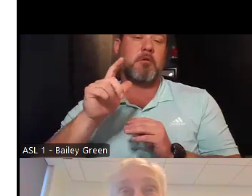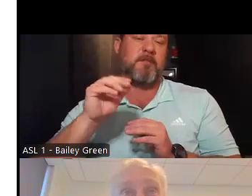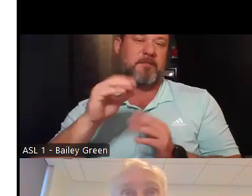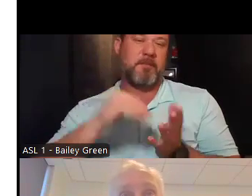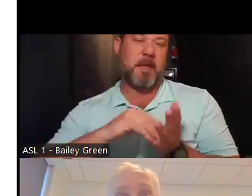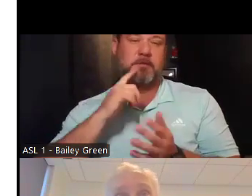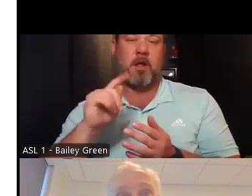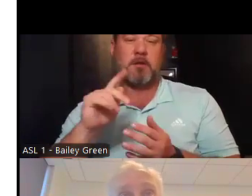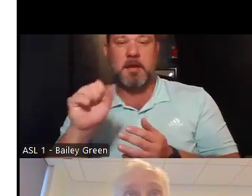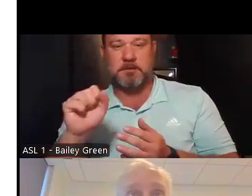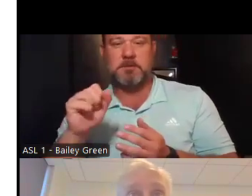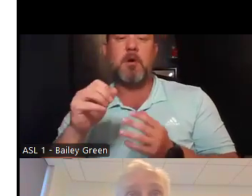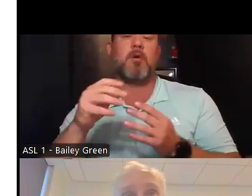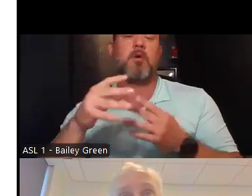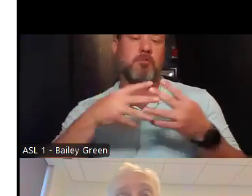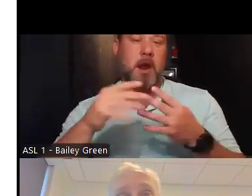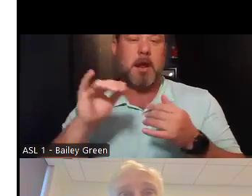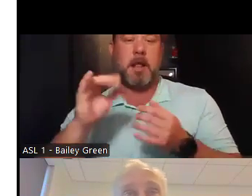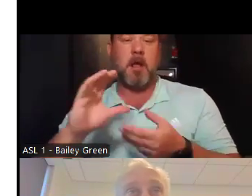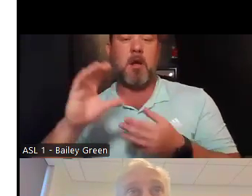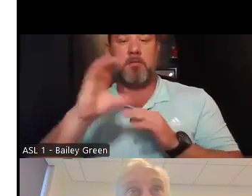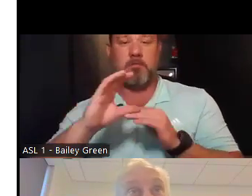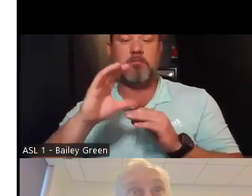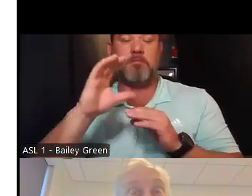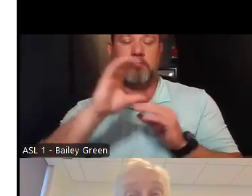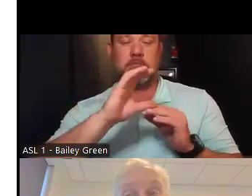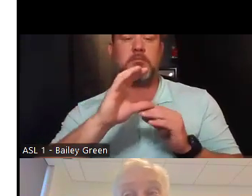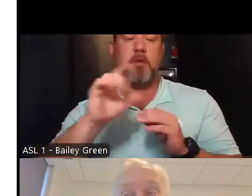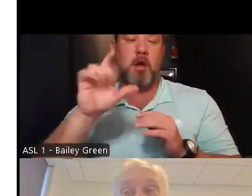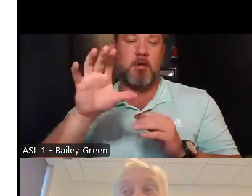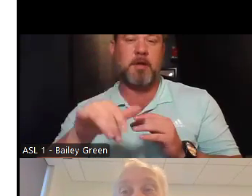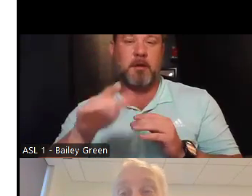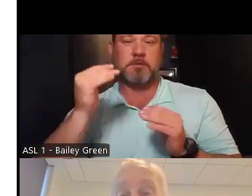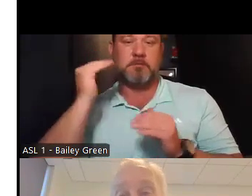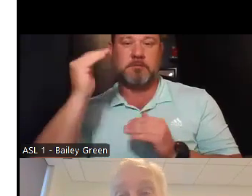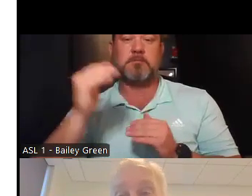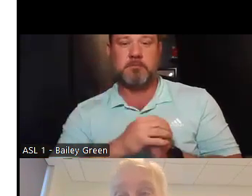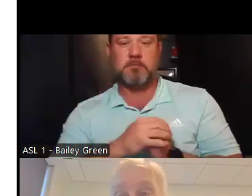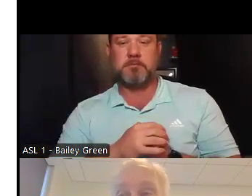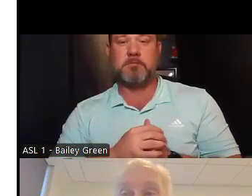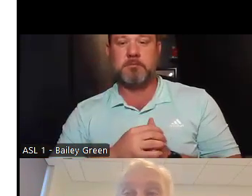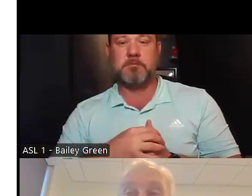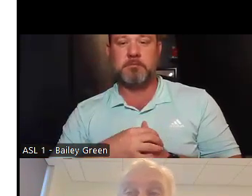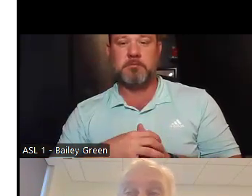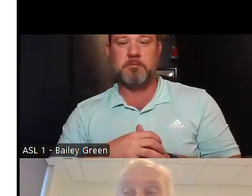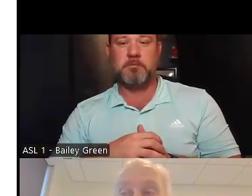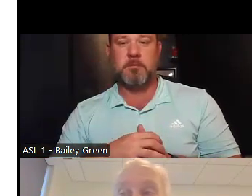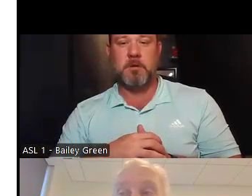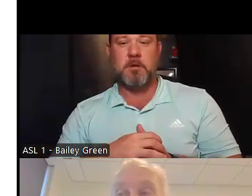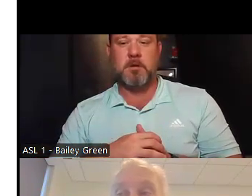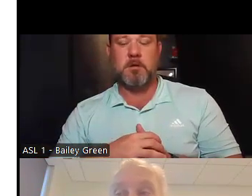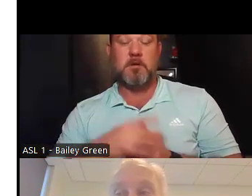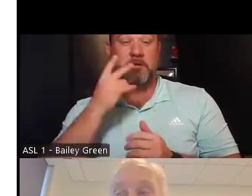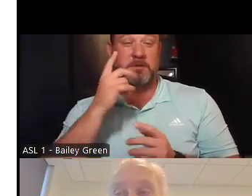$50,000, so that the gray and the yellow combined give you $100,000, that extensive amount of LTSS. So you see that people